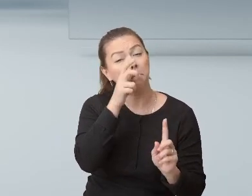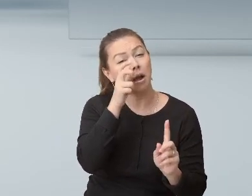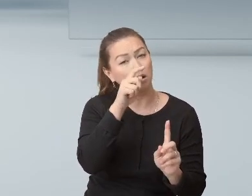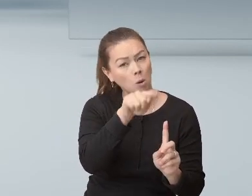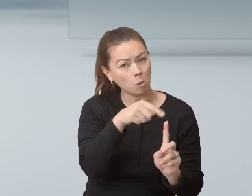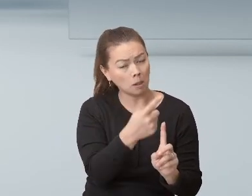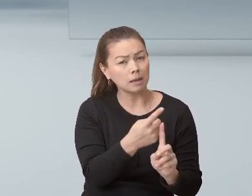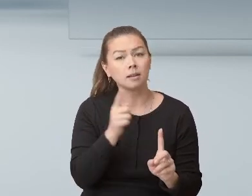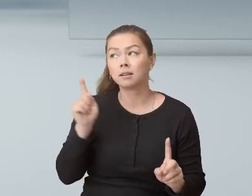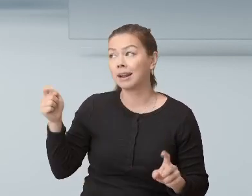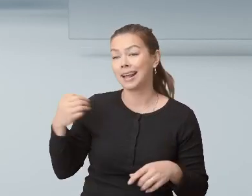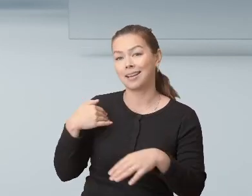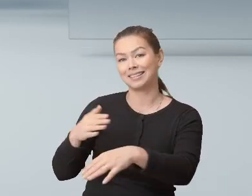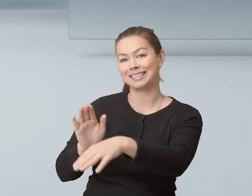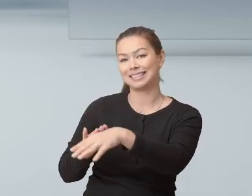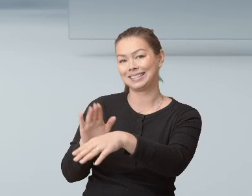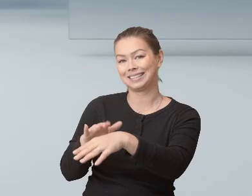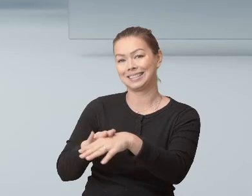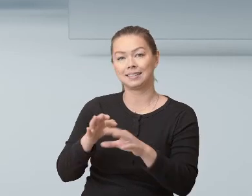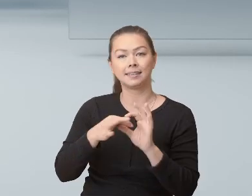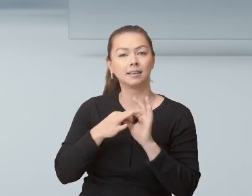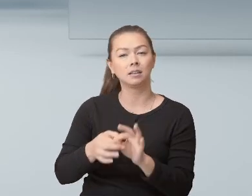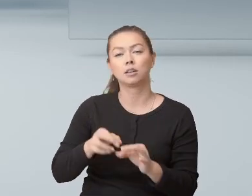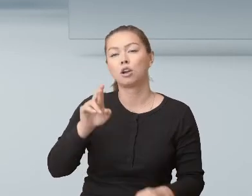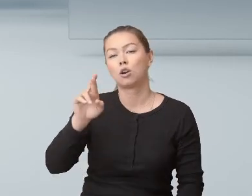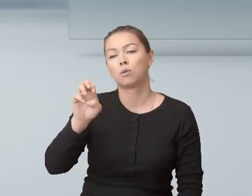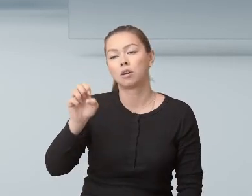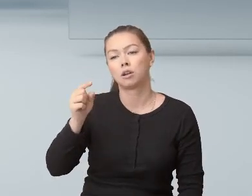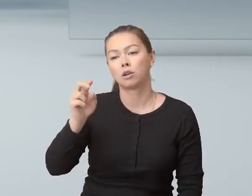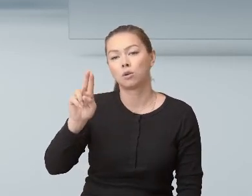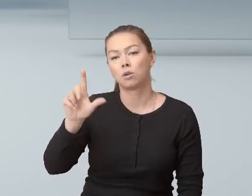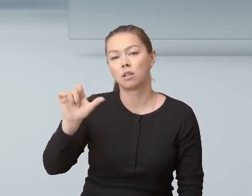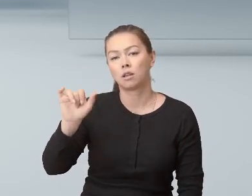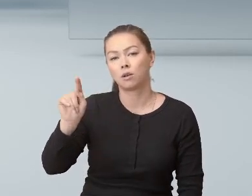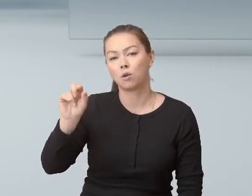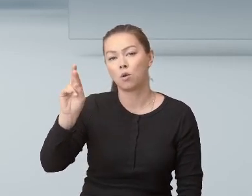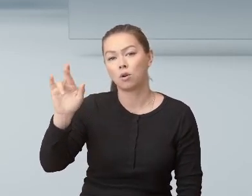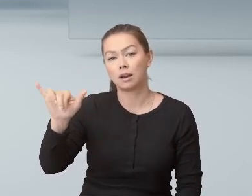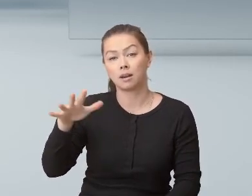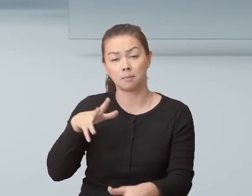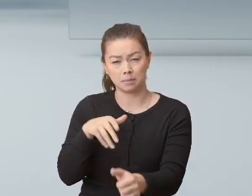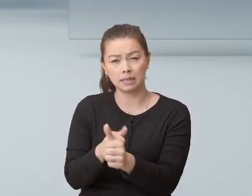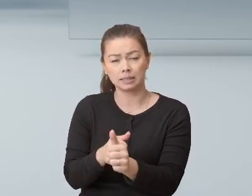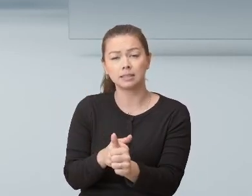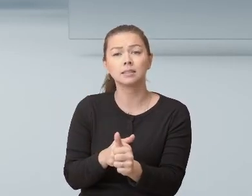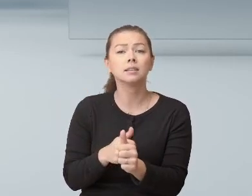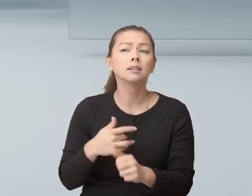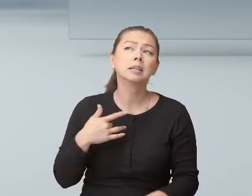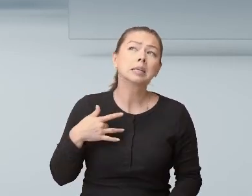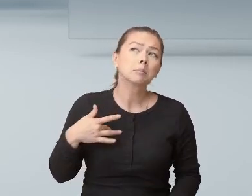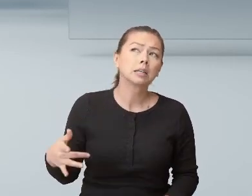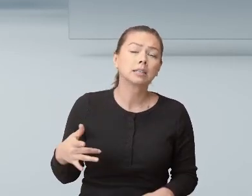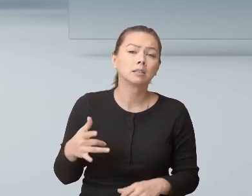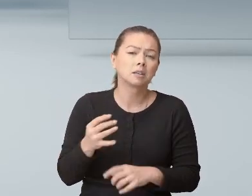regulatory updates. So for example, every couple of years, due to tax code changes in the